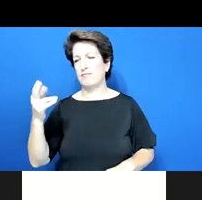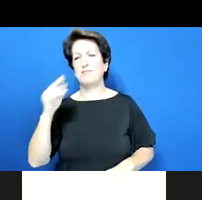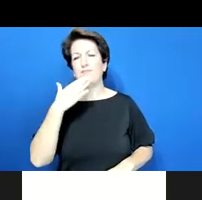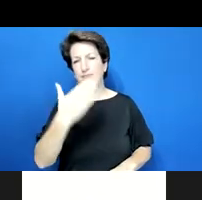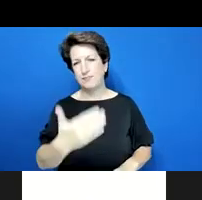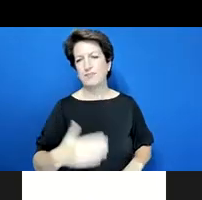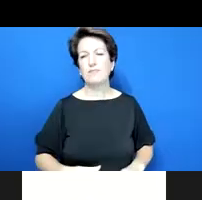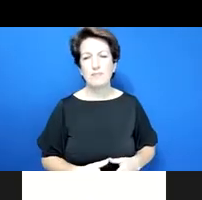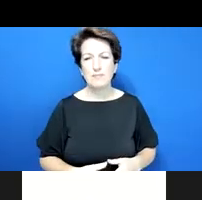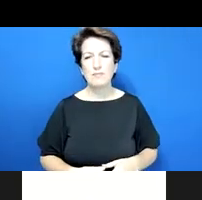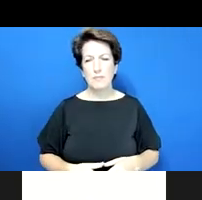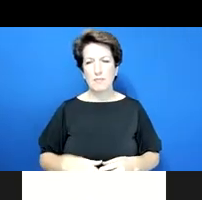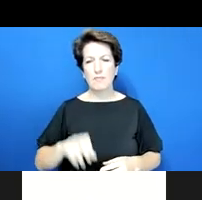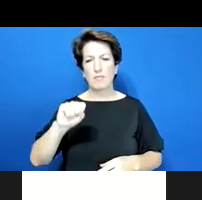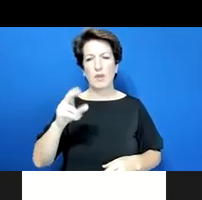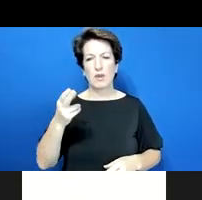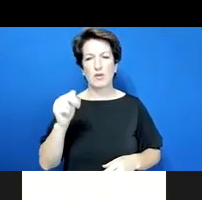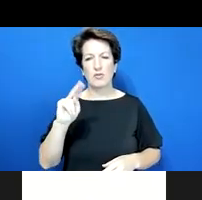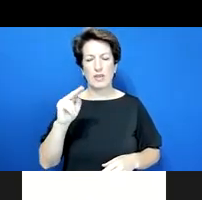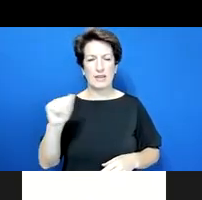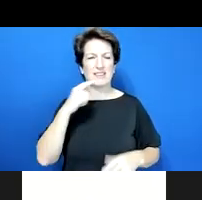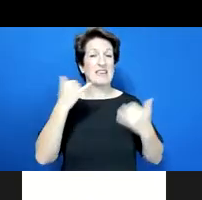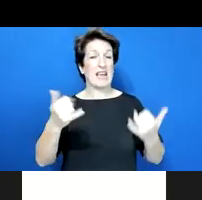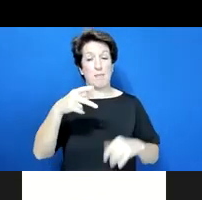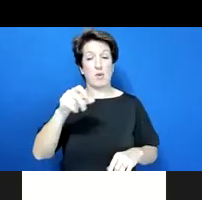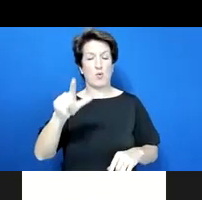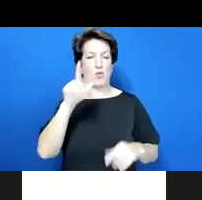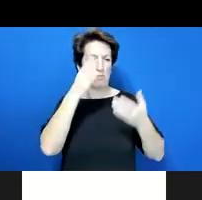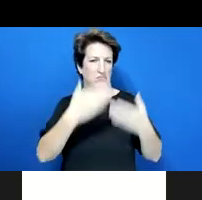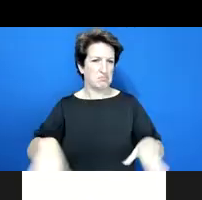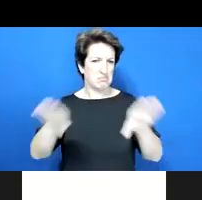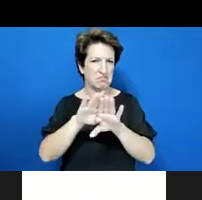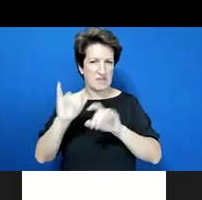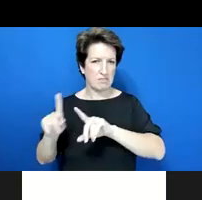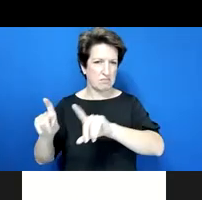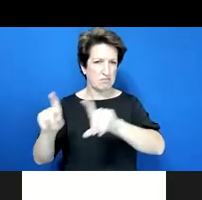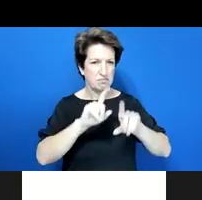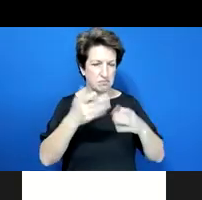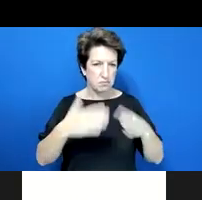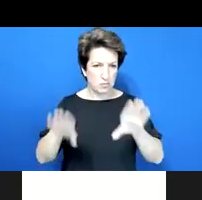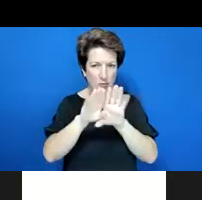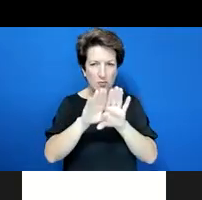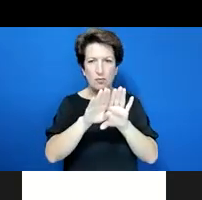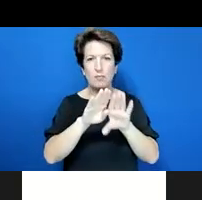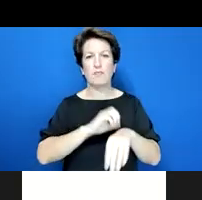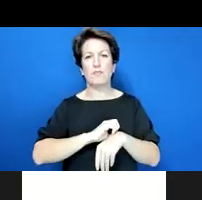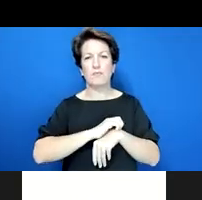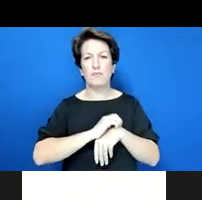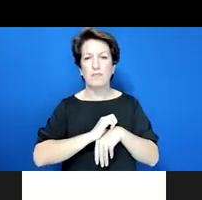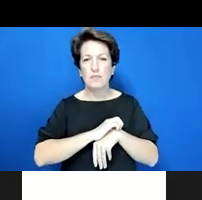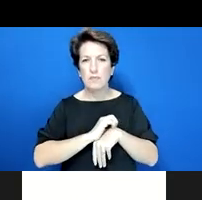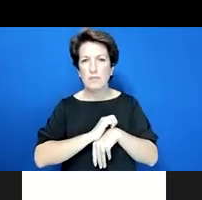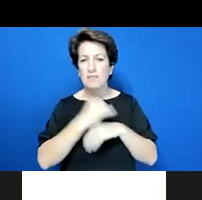Thank you so much for that. I am going to bring the poll to a close. And I believe you'll be able to see